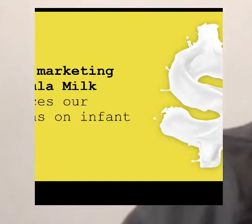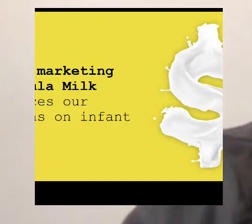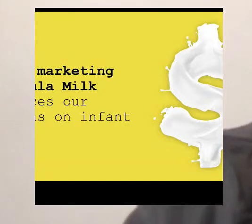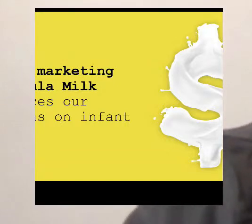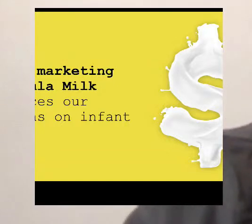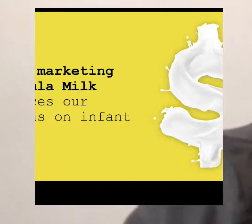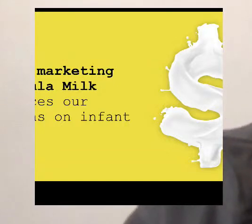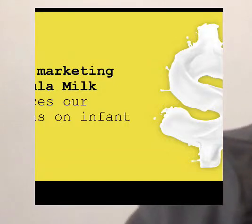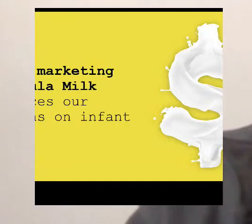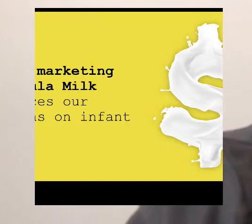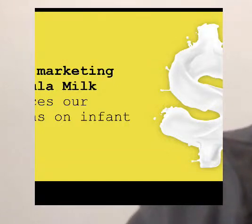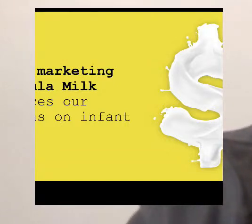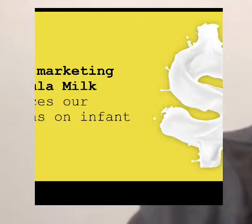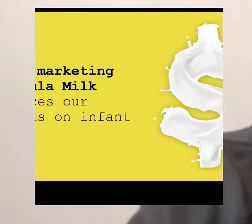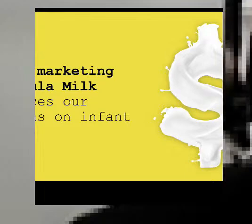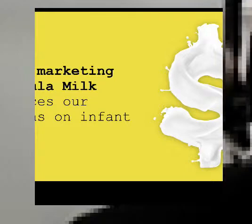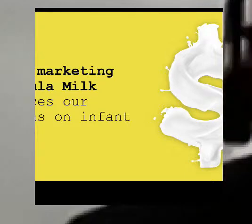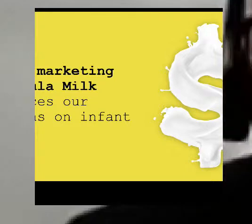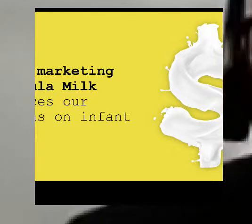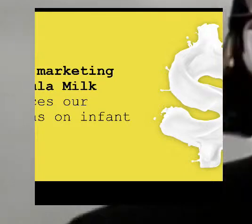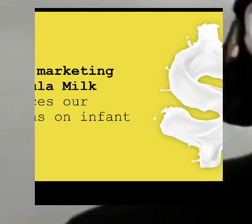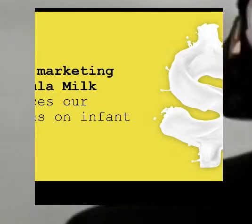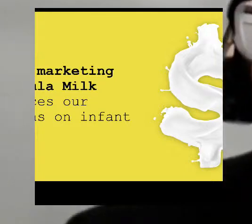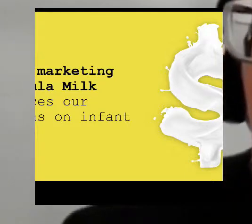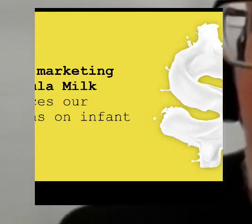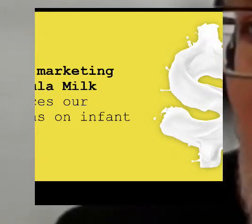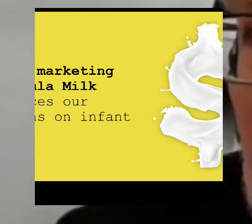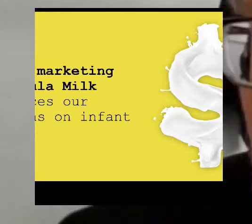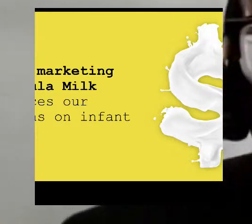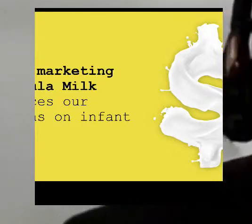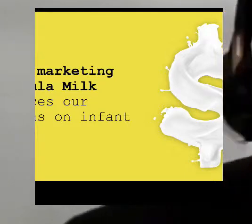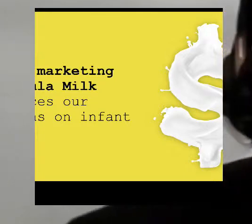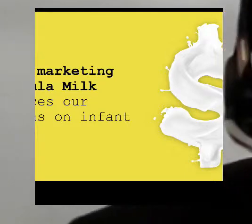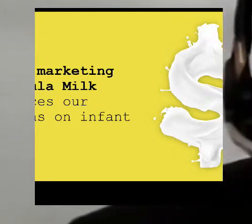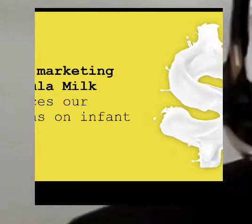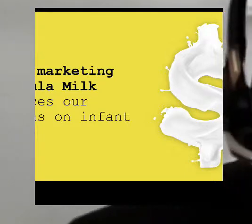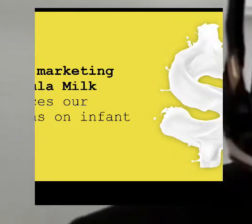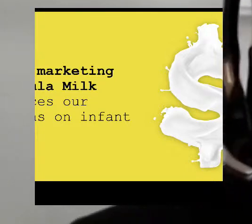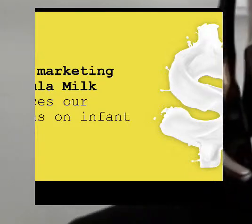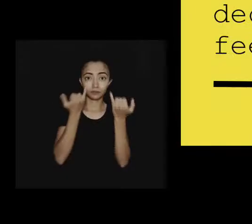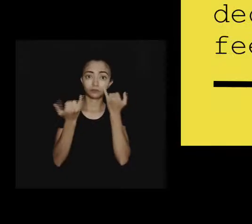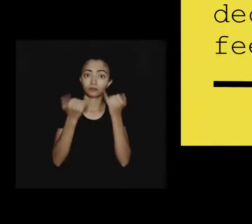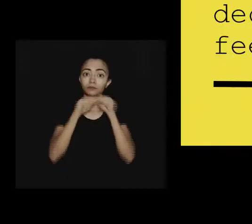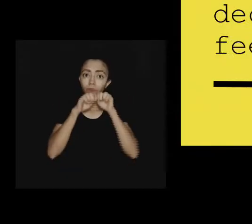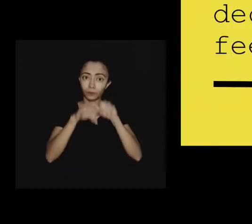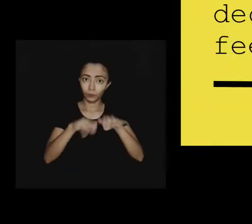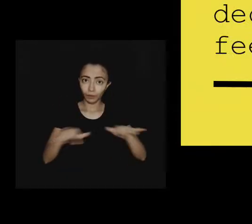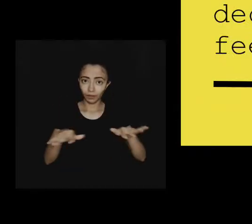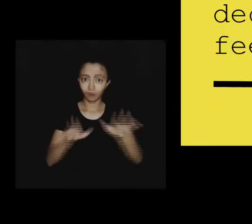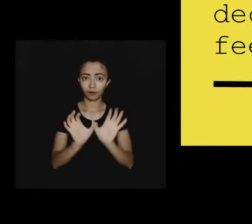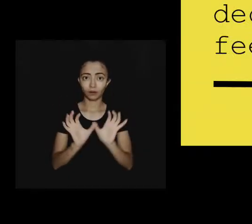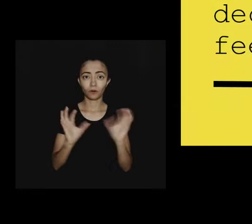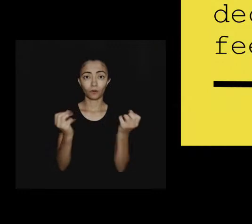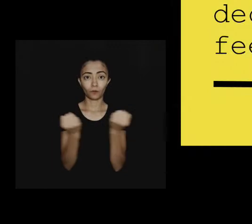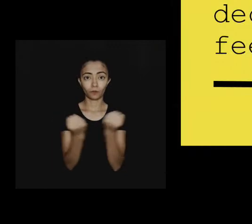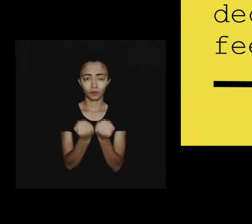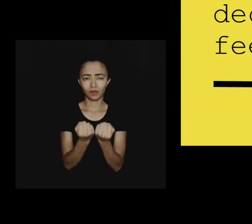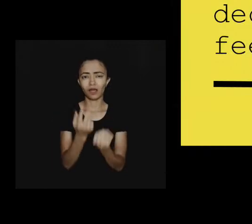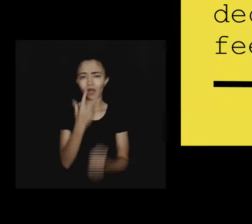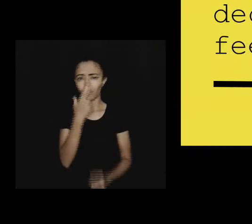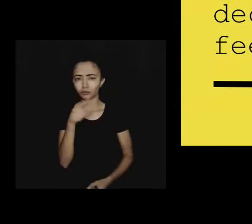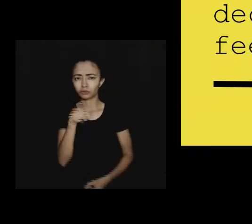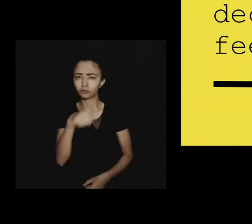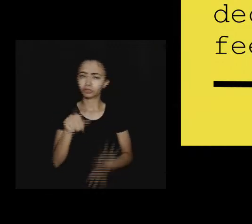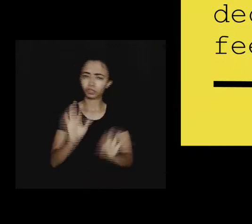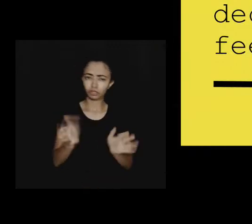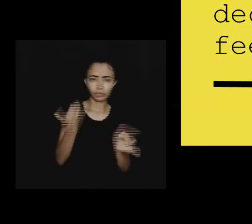been publishing. I hope that some of you have seen some of this out in the media and social media, et cetera. So today's information may not be new to you, but hopefully looking at